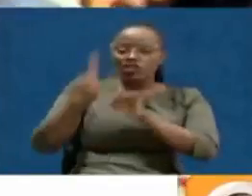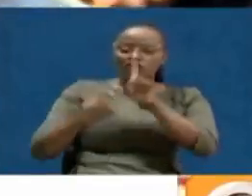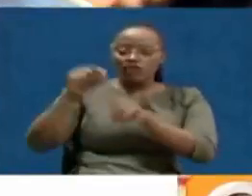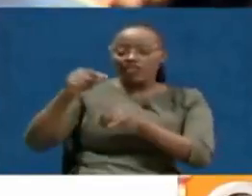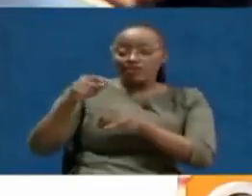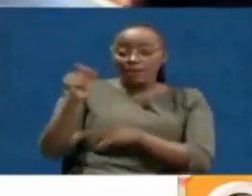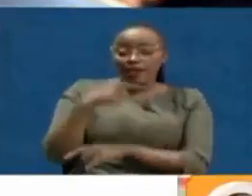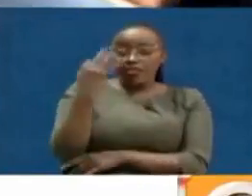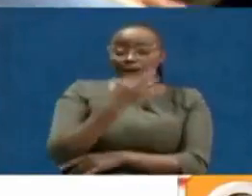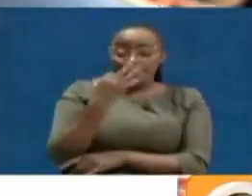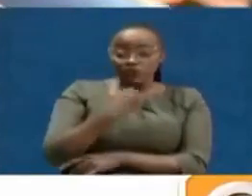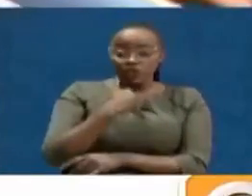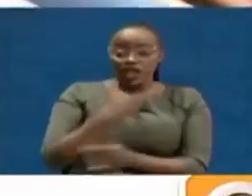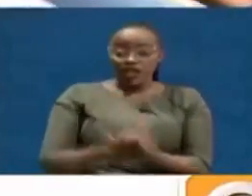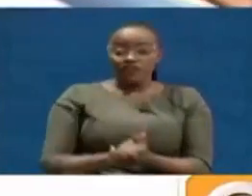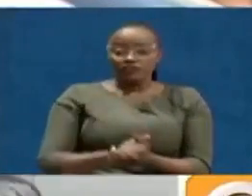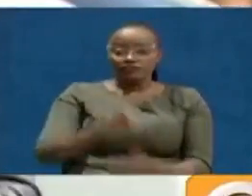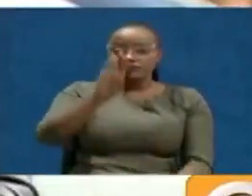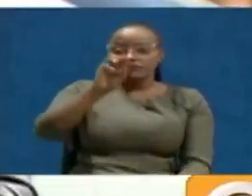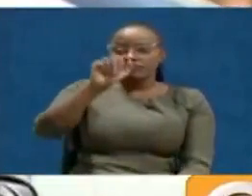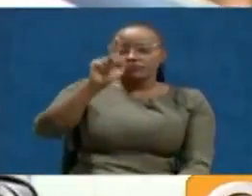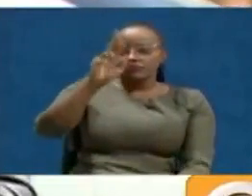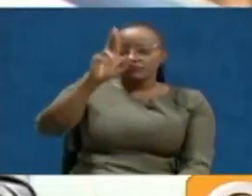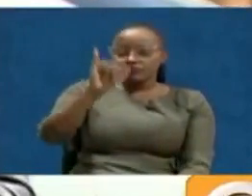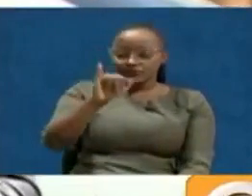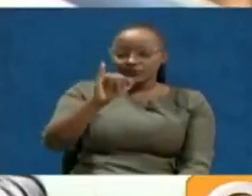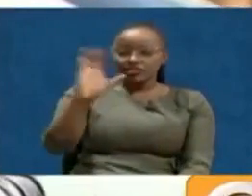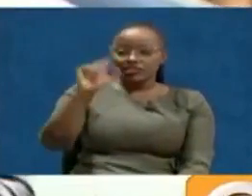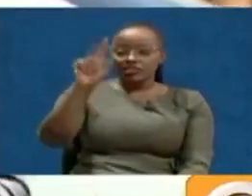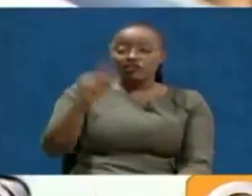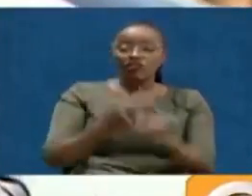this March. Makori Ongechi, Citizen TV, Nairobi.